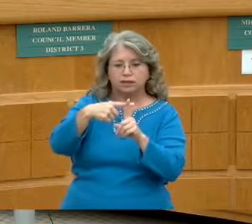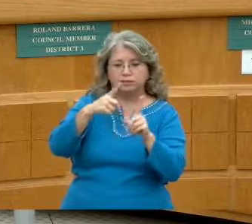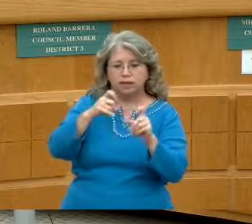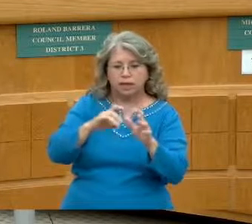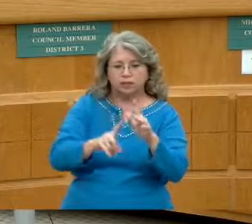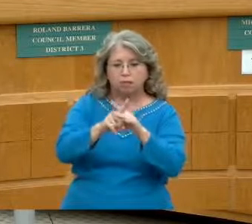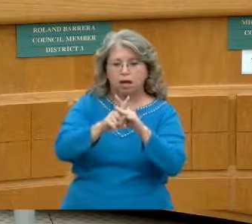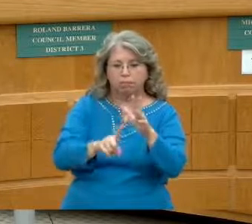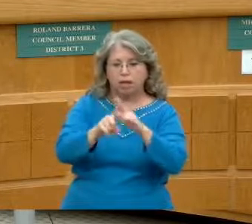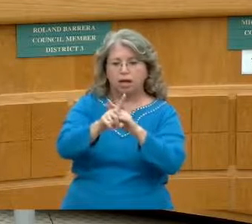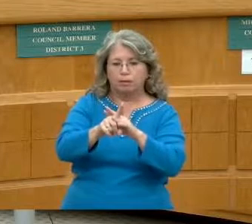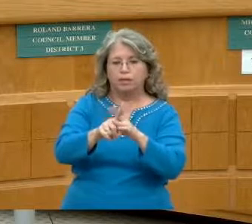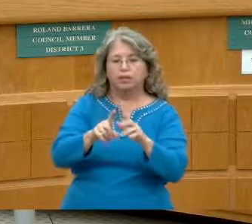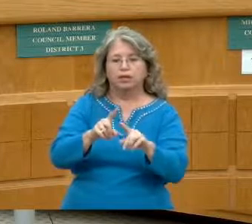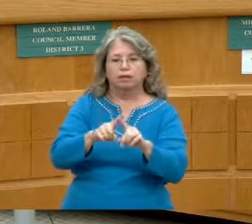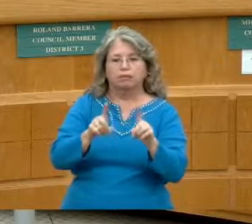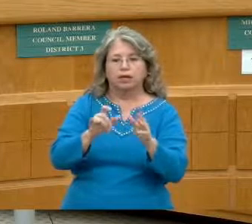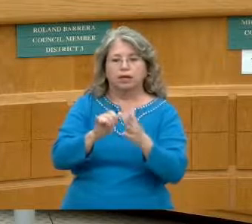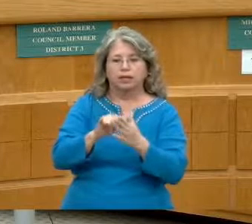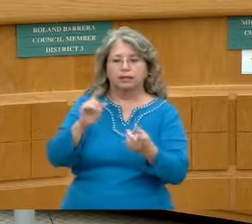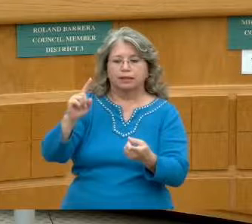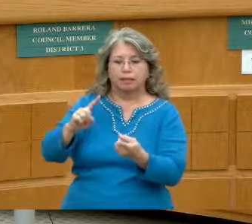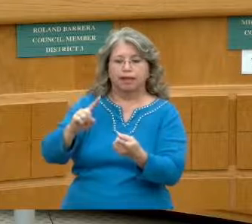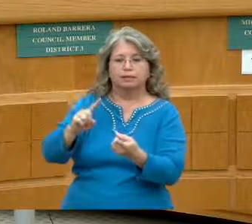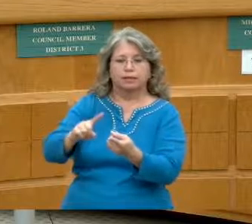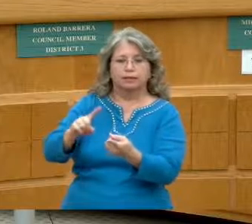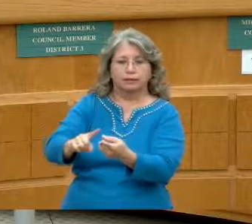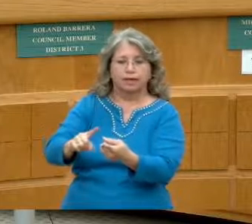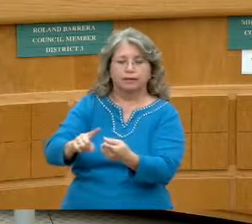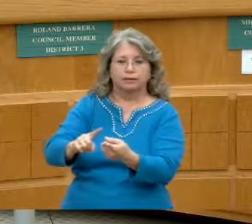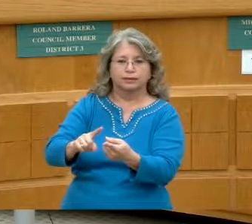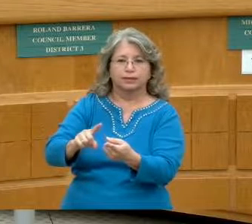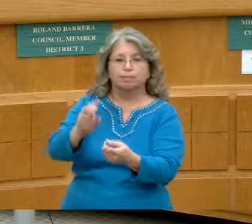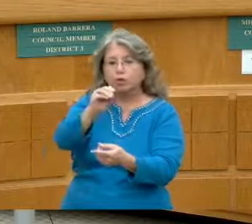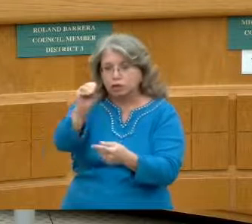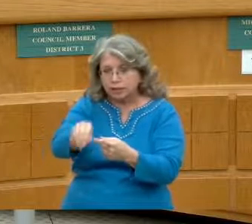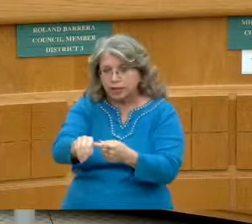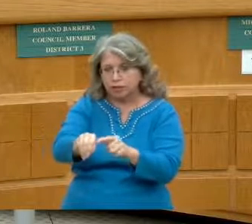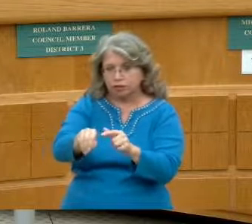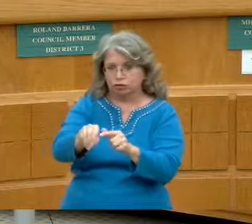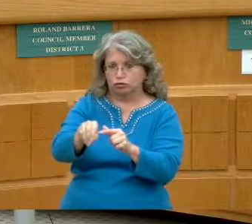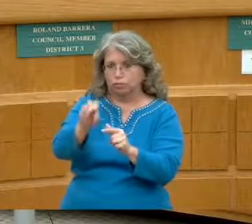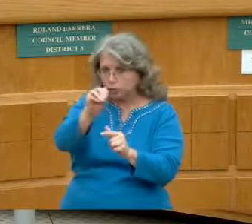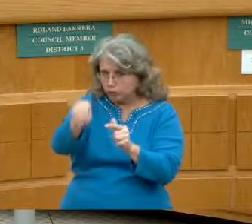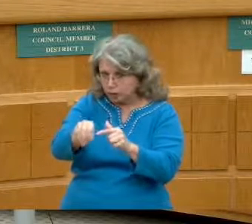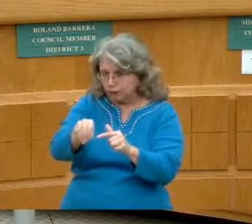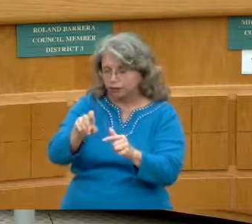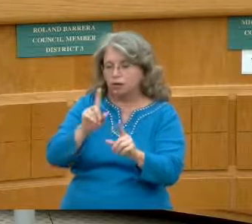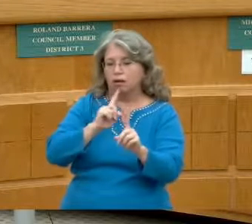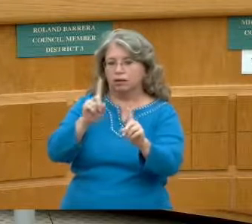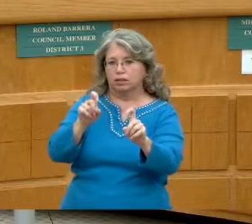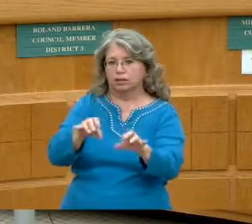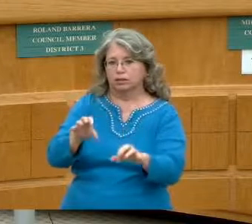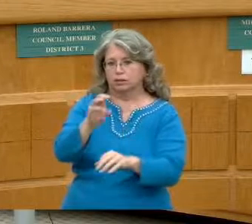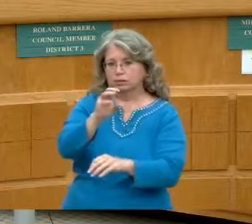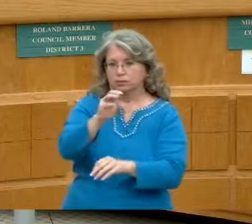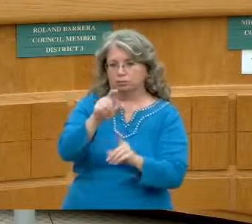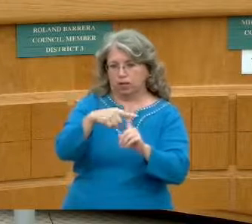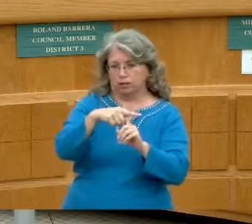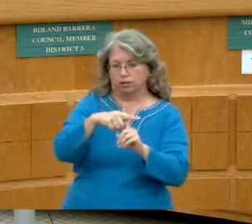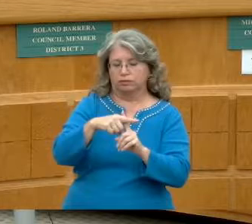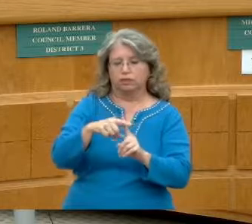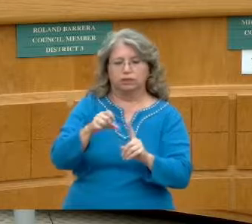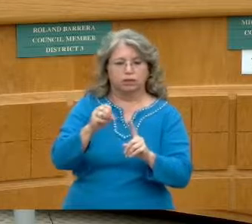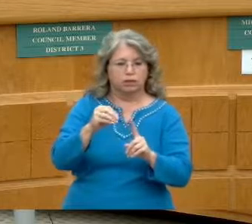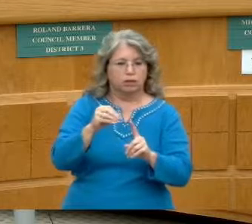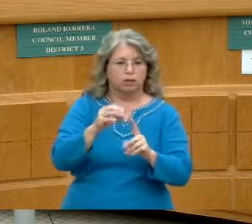population-wise, that means there's fewer and fewer among us that are testing positive, and that's a good sign. And so we just want to ask you to keep vigilant